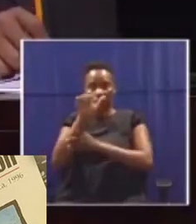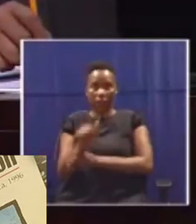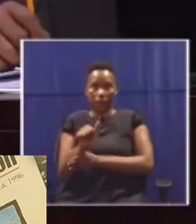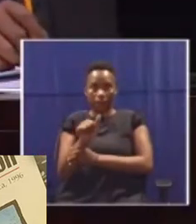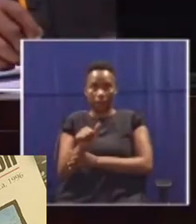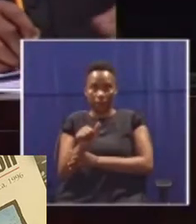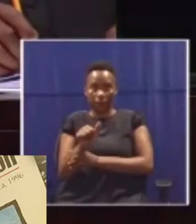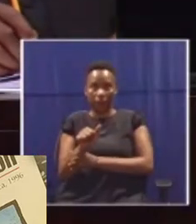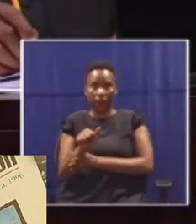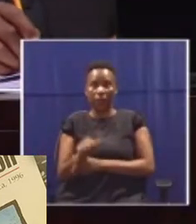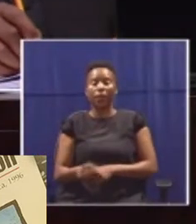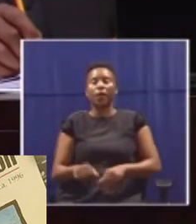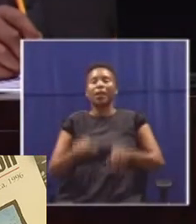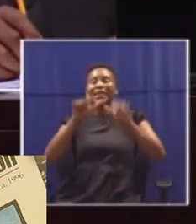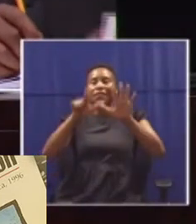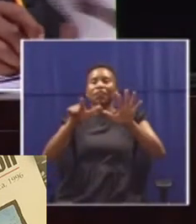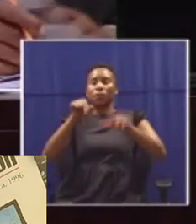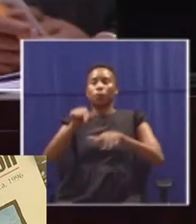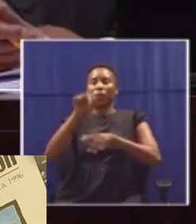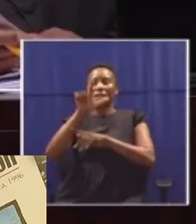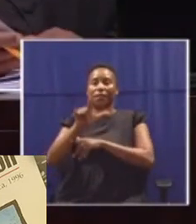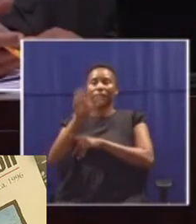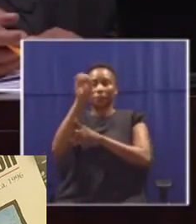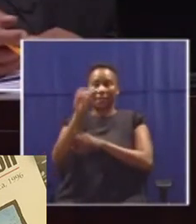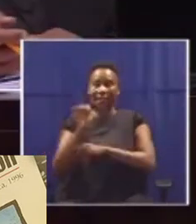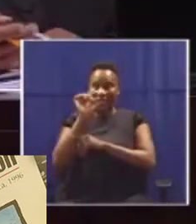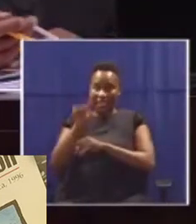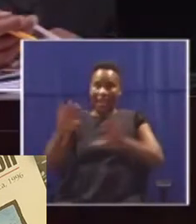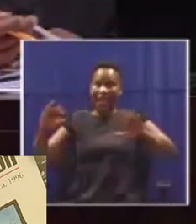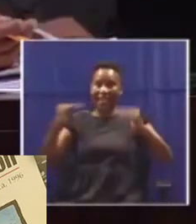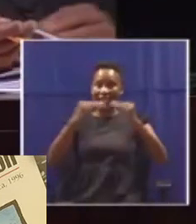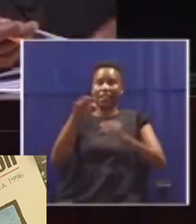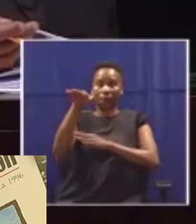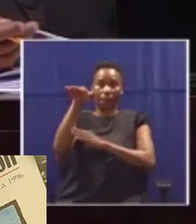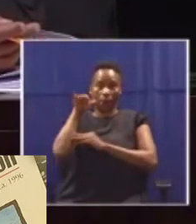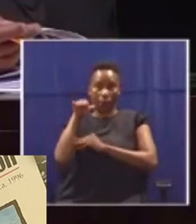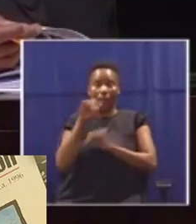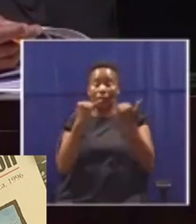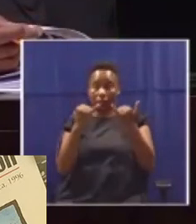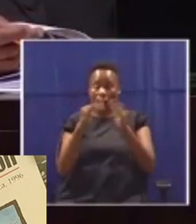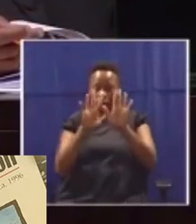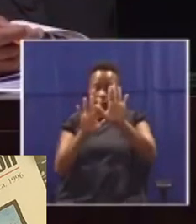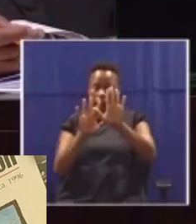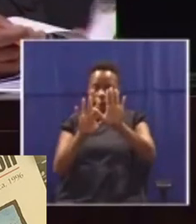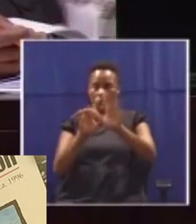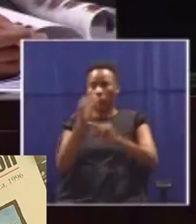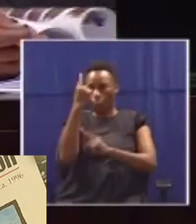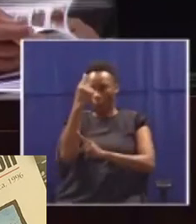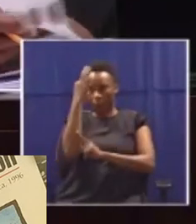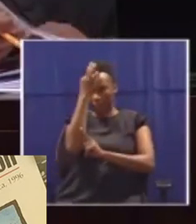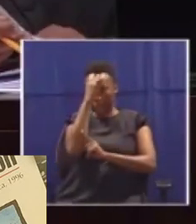stark 17.7% against Zimbabwe. Now take a minute to digest that.